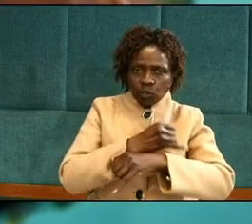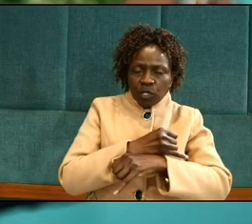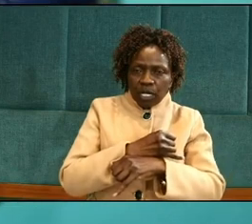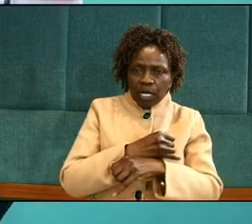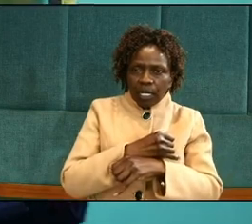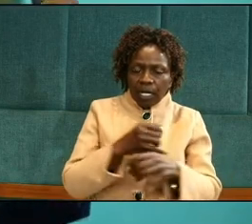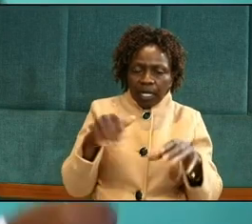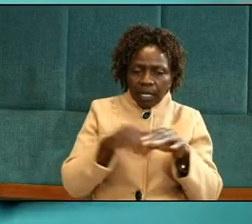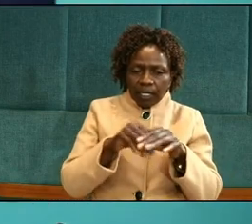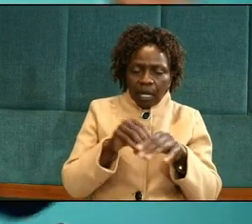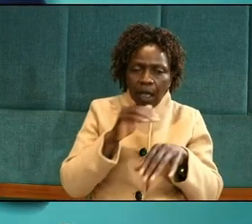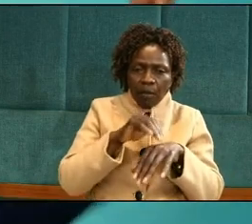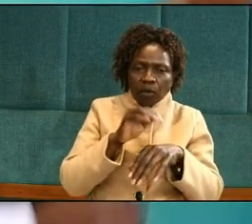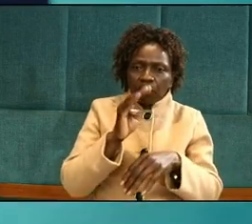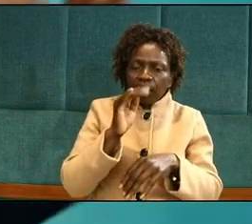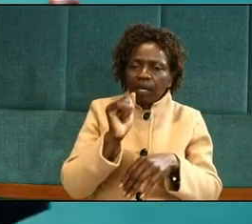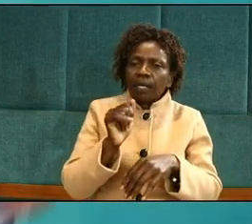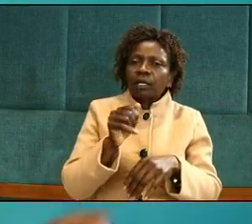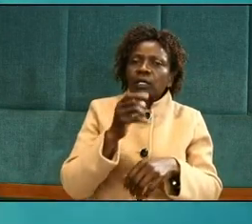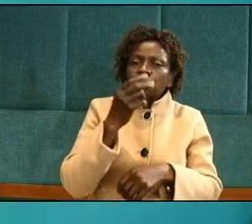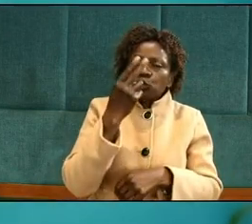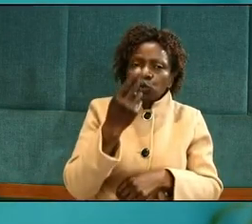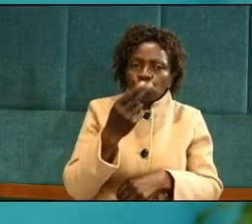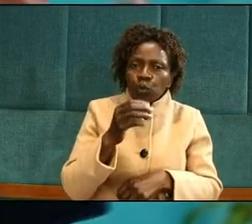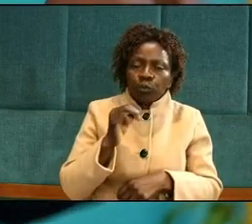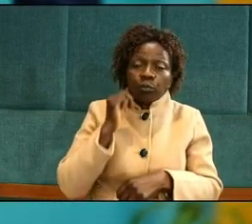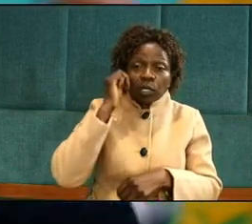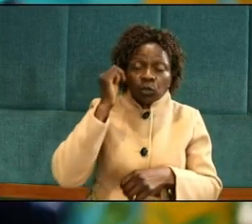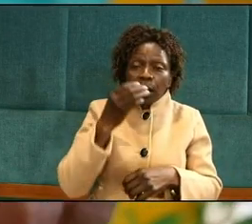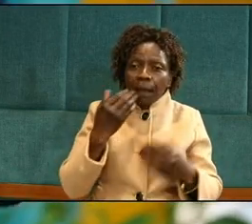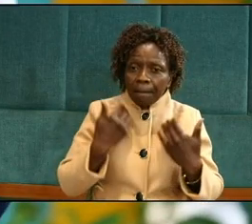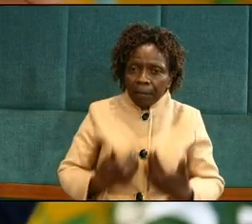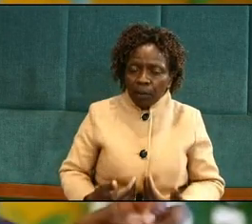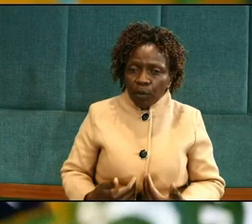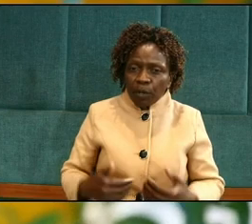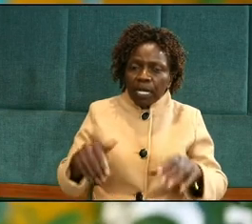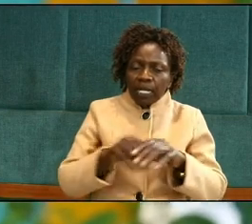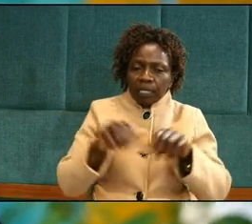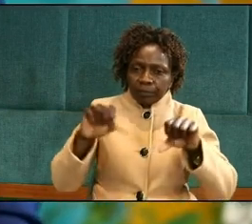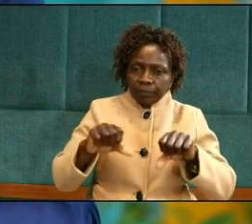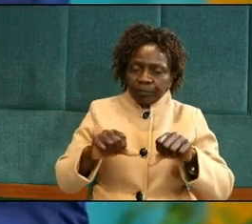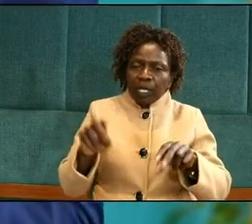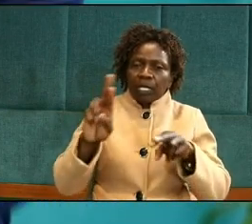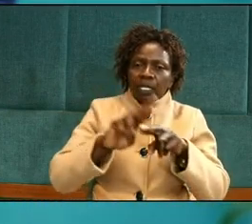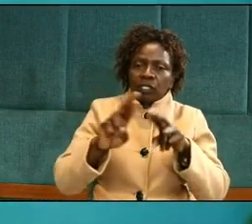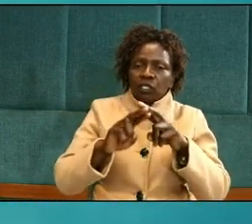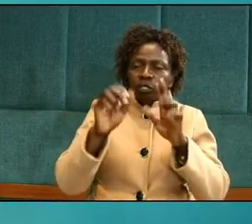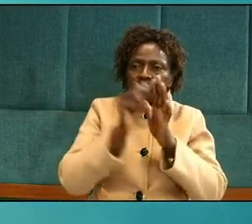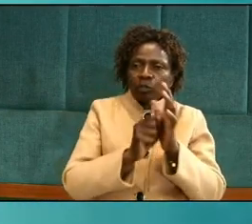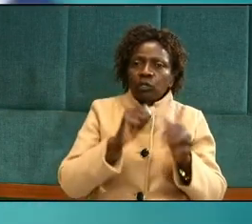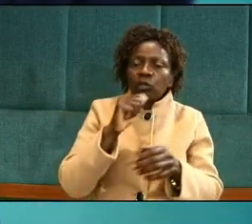institution entered upon by two adults in a heterosexual relationship. Not